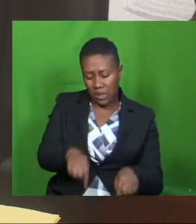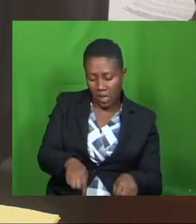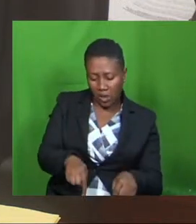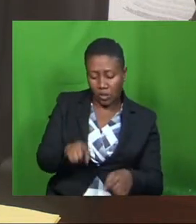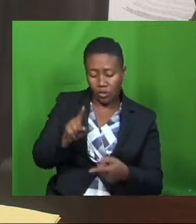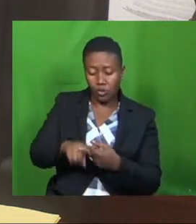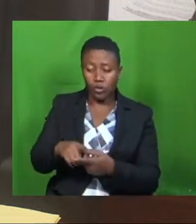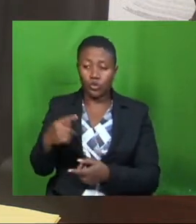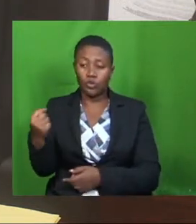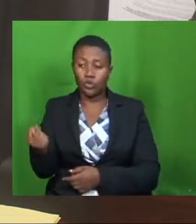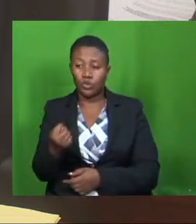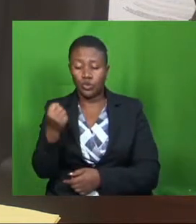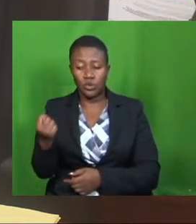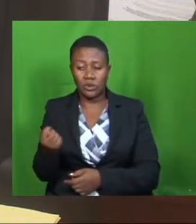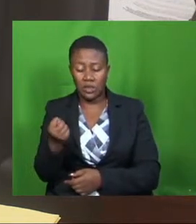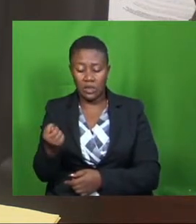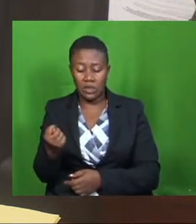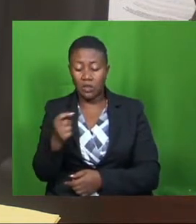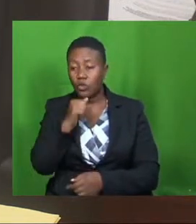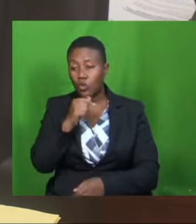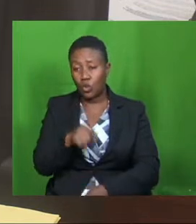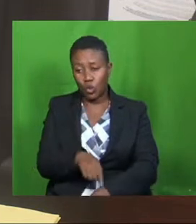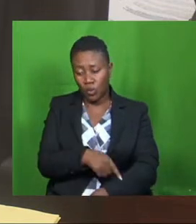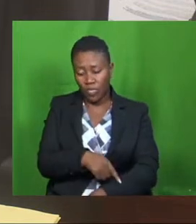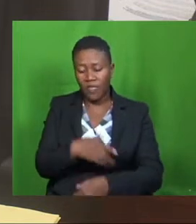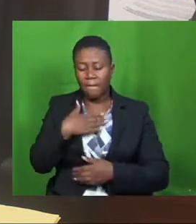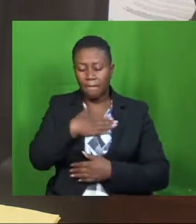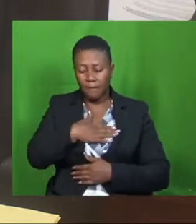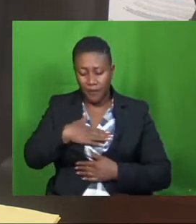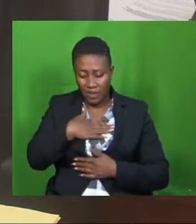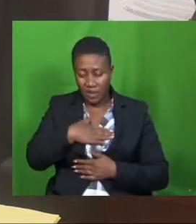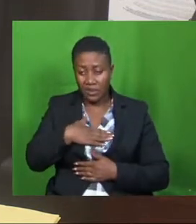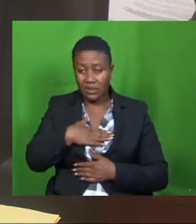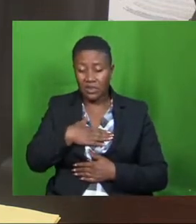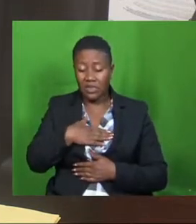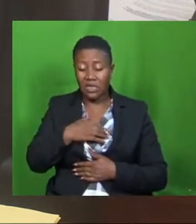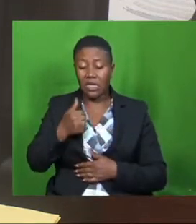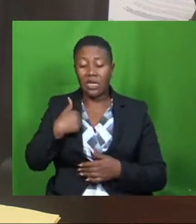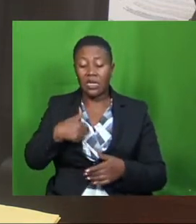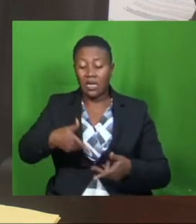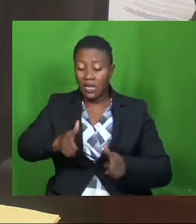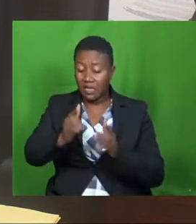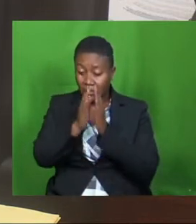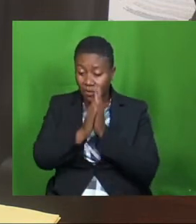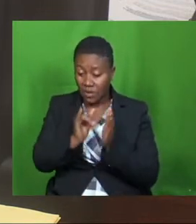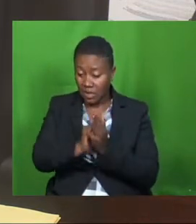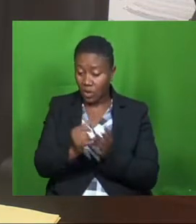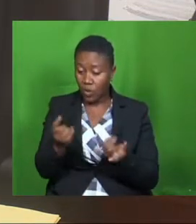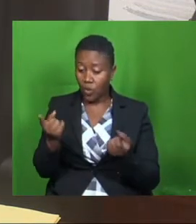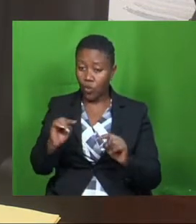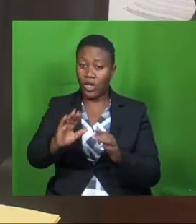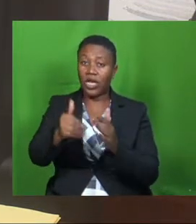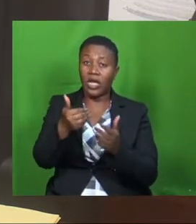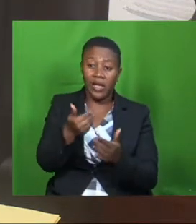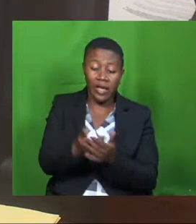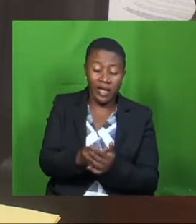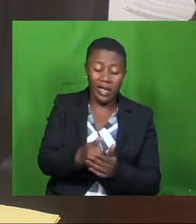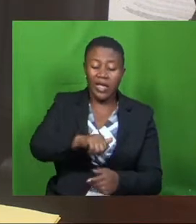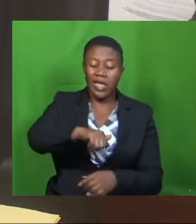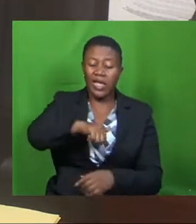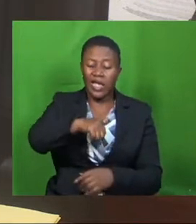submitting a document to this House, the House cannot say that we are preventing you from bringing the paper to this House. You cannot. It